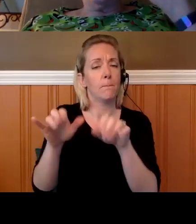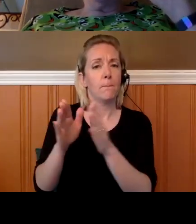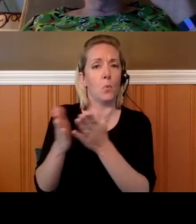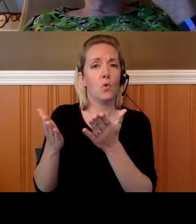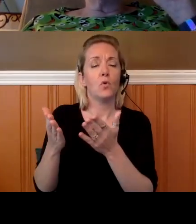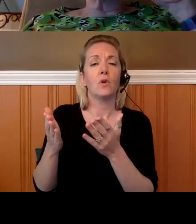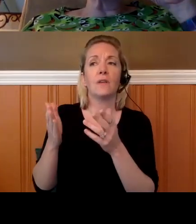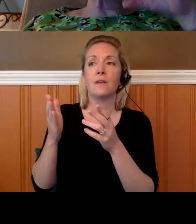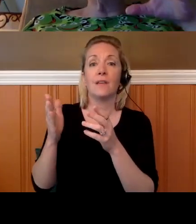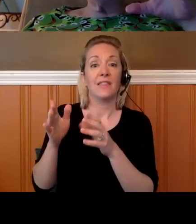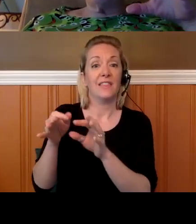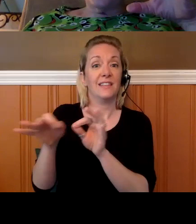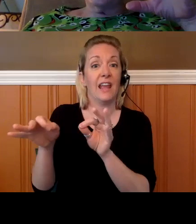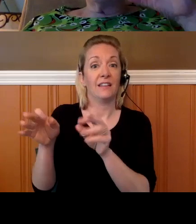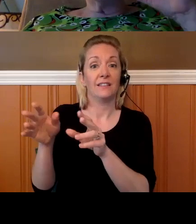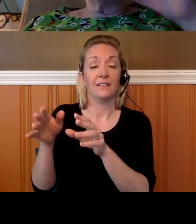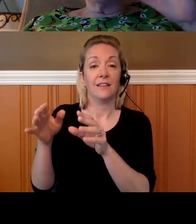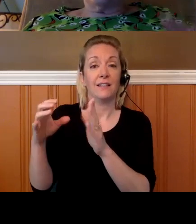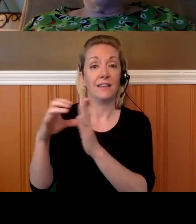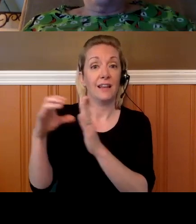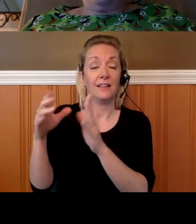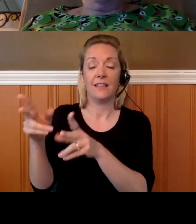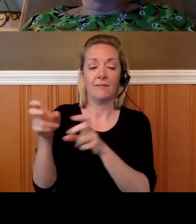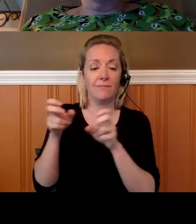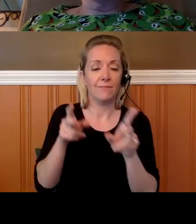and simplified the book for her.